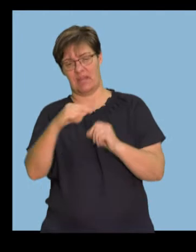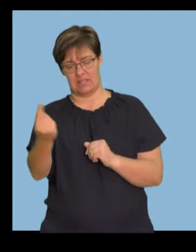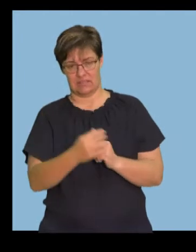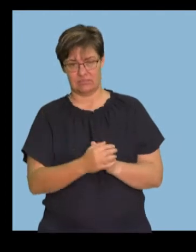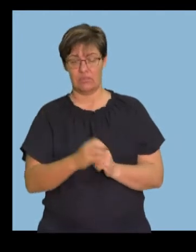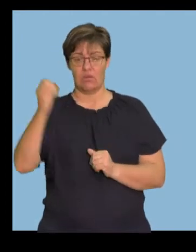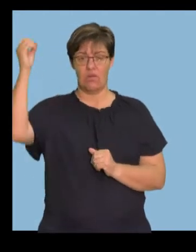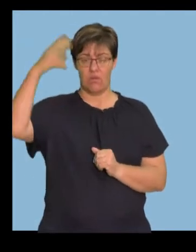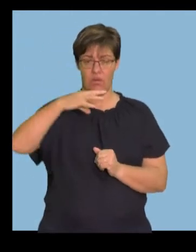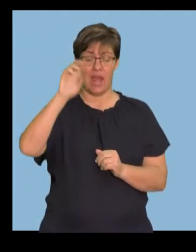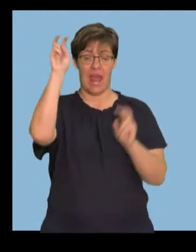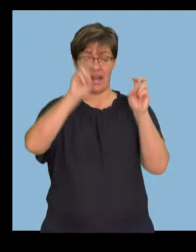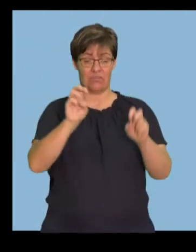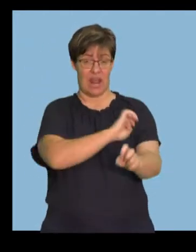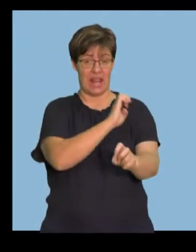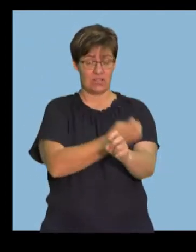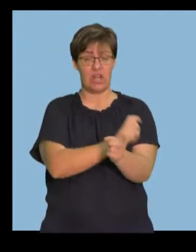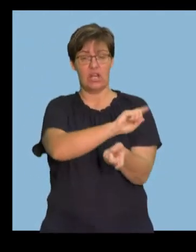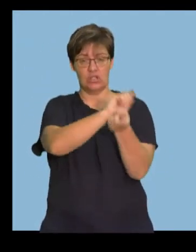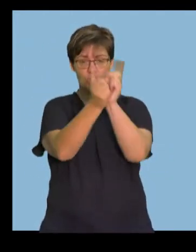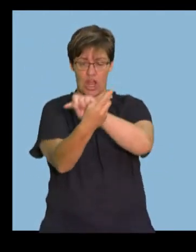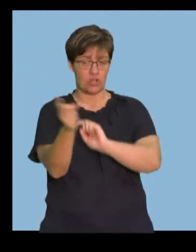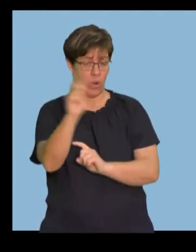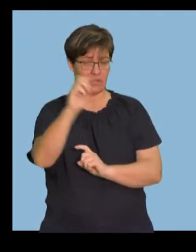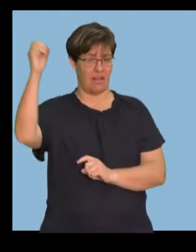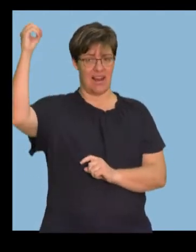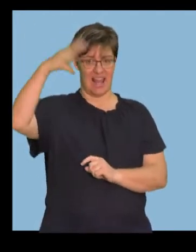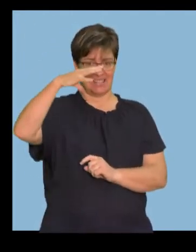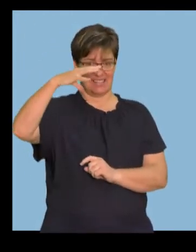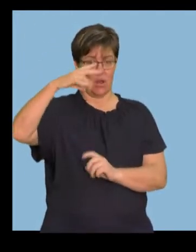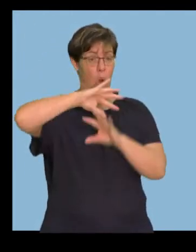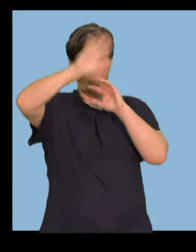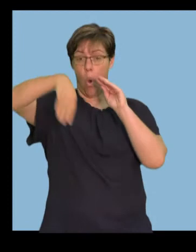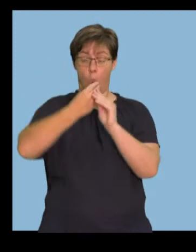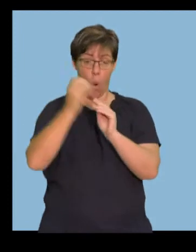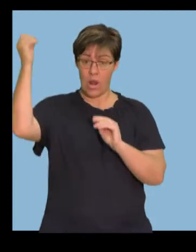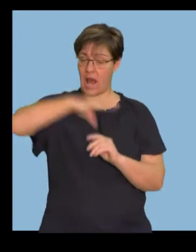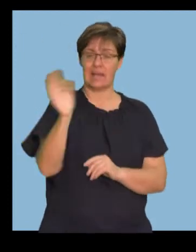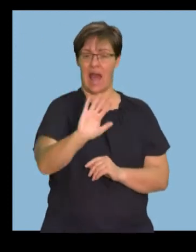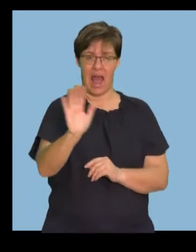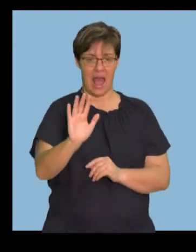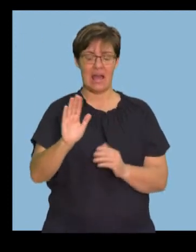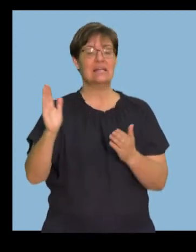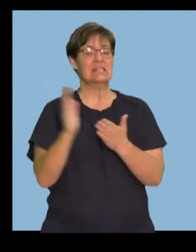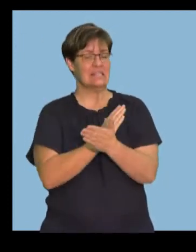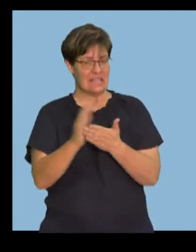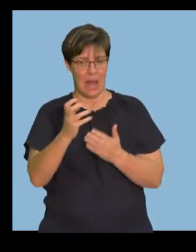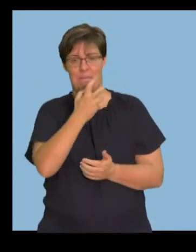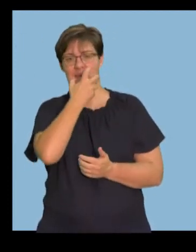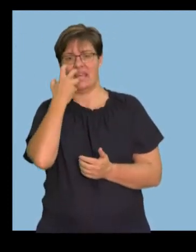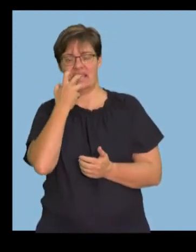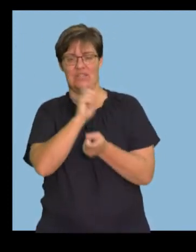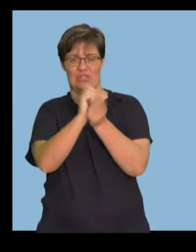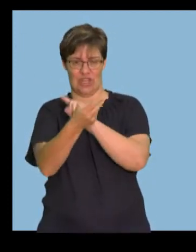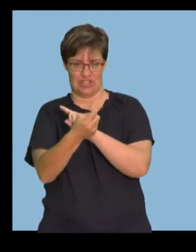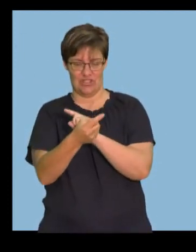bulb converts electrical energy into light, but not all of it becomes light. Some of it becomes heat, because as it